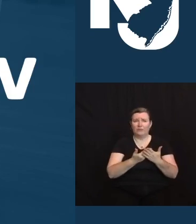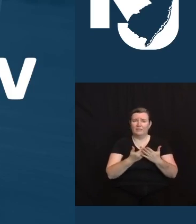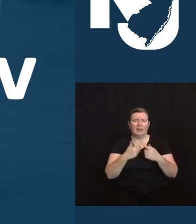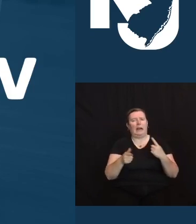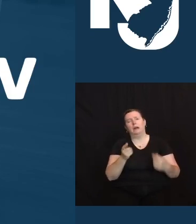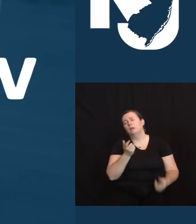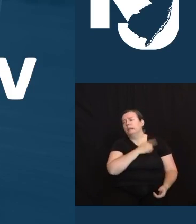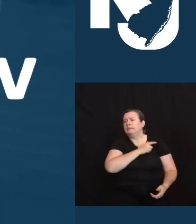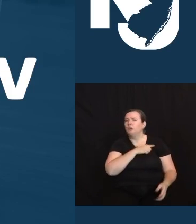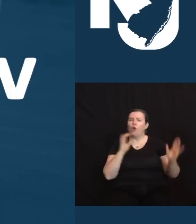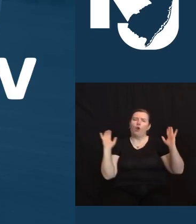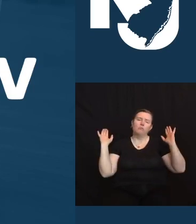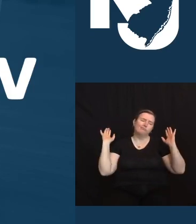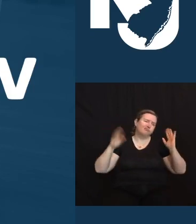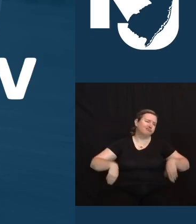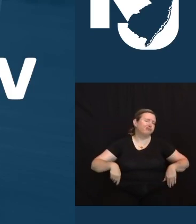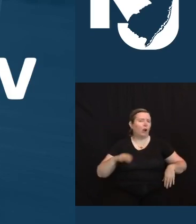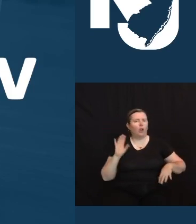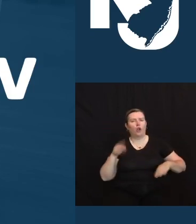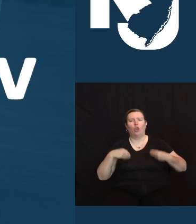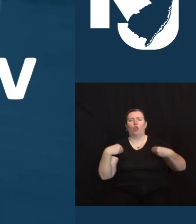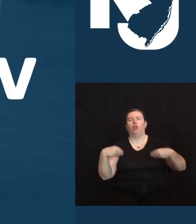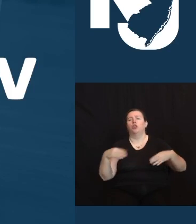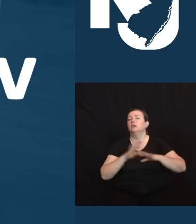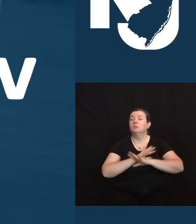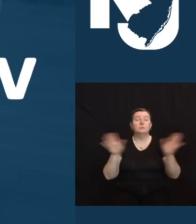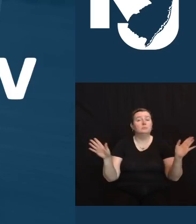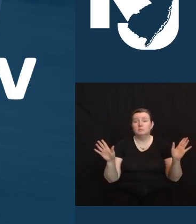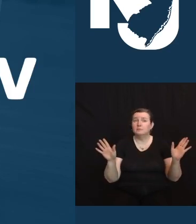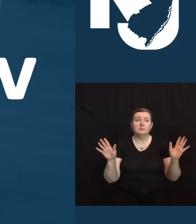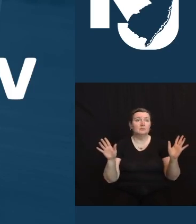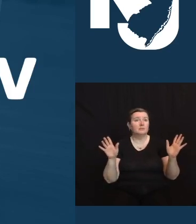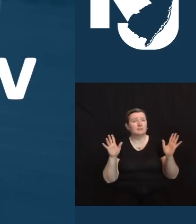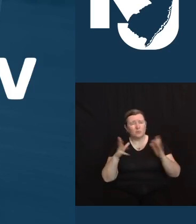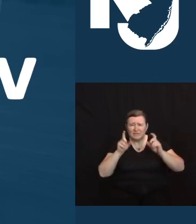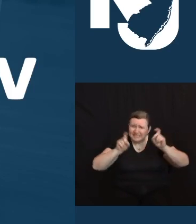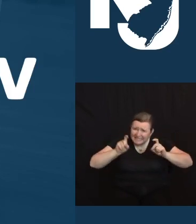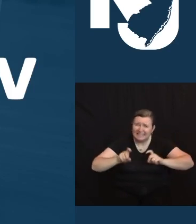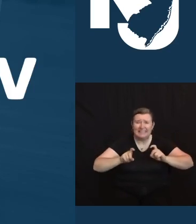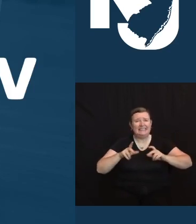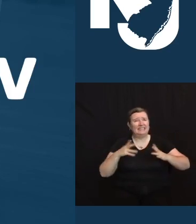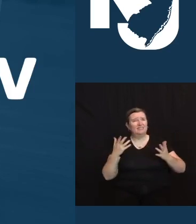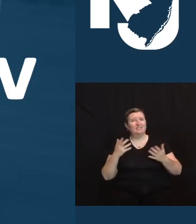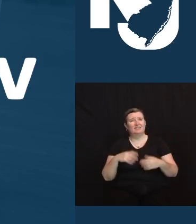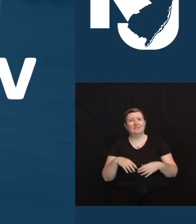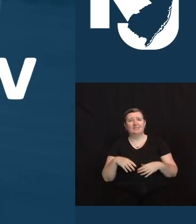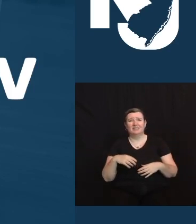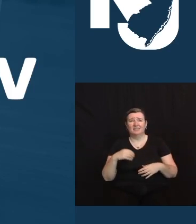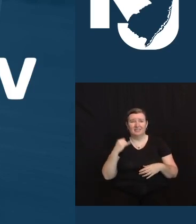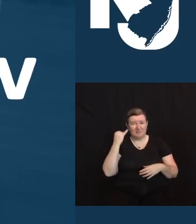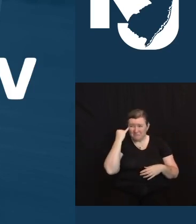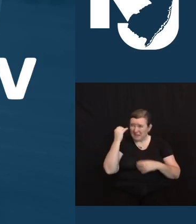to remain vigilant, to wear a mask, and to get tested. Imagine them as your